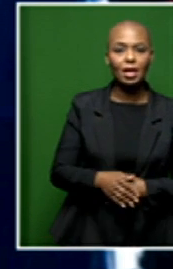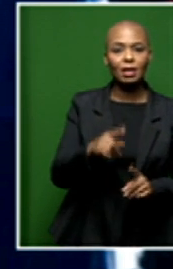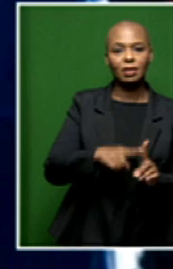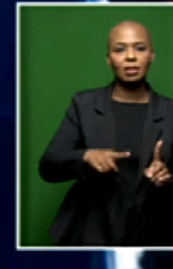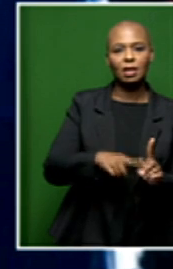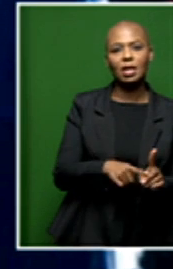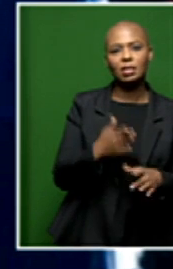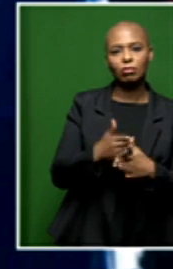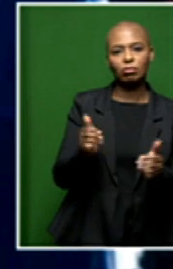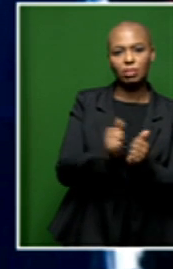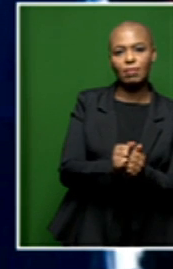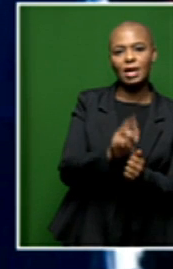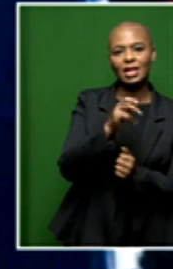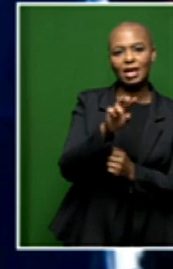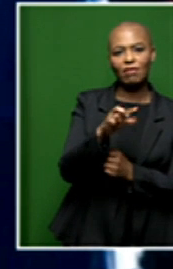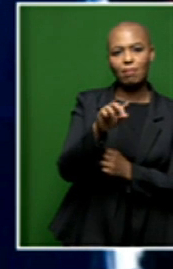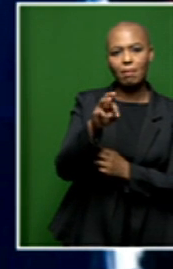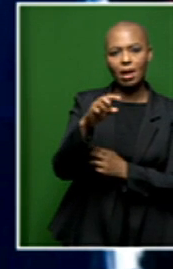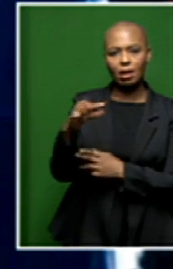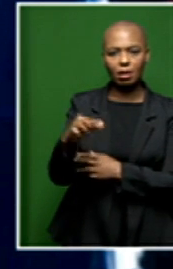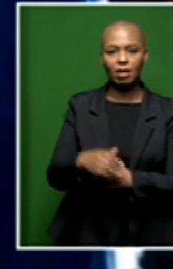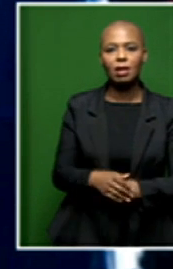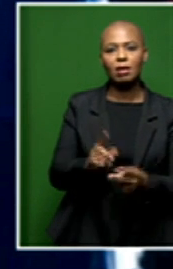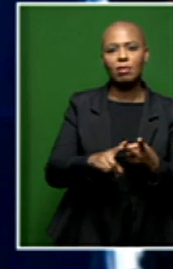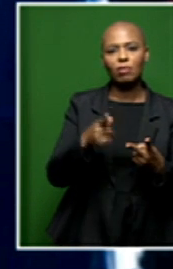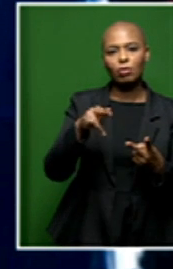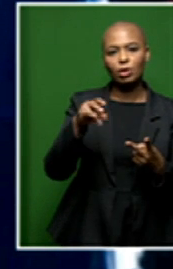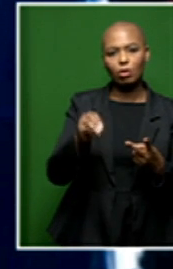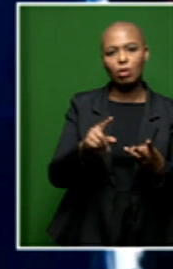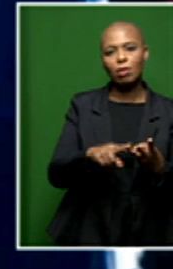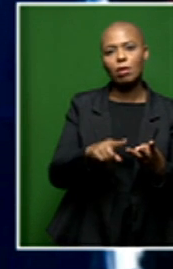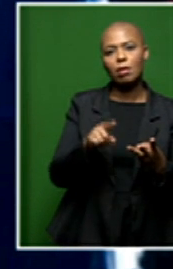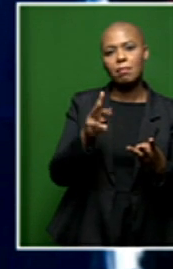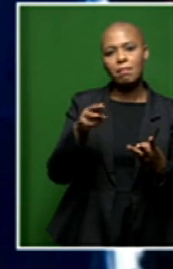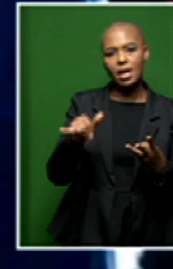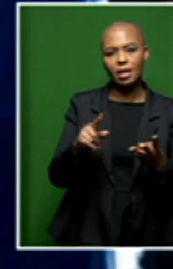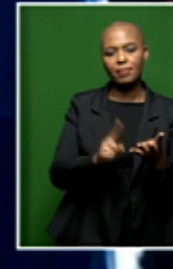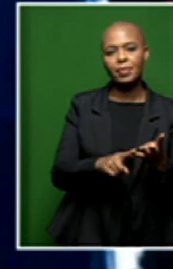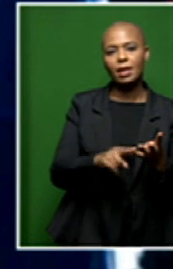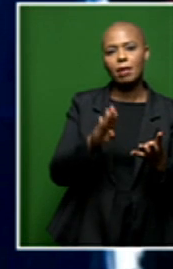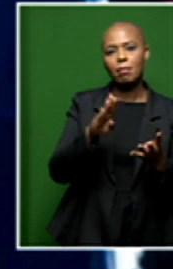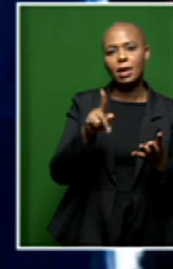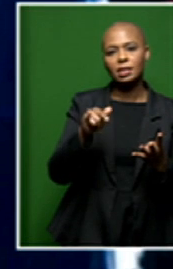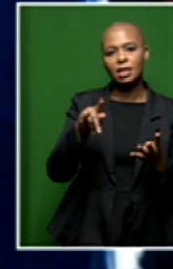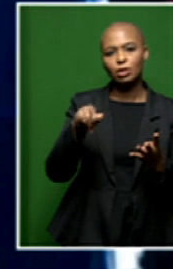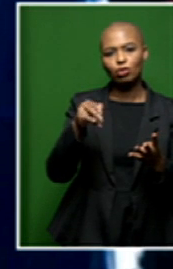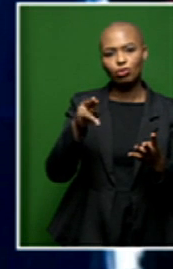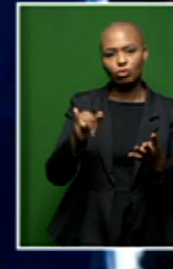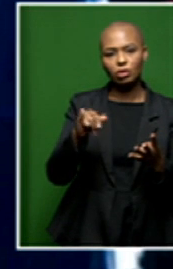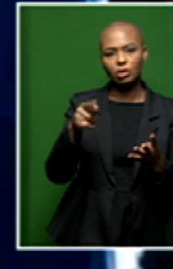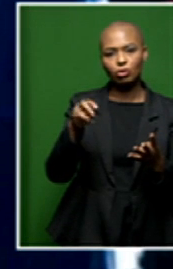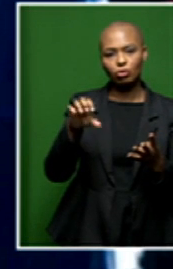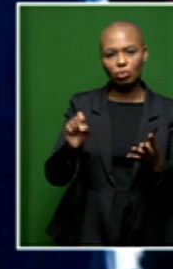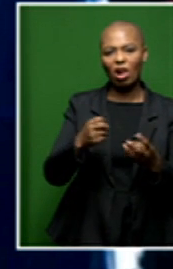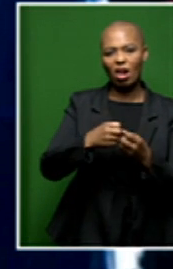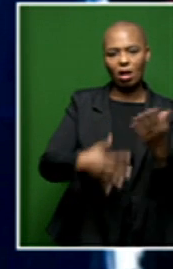an Israeli military fighting system, a Filipino martial art, Muay Thai, Brazilian Jiu Jitsu, and many